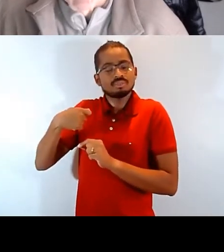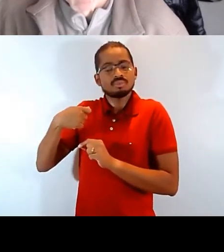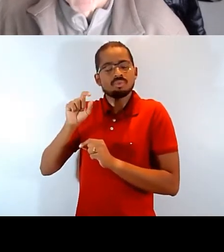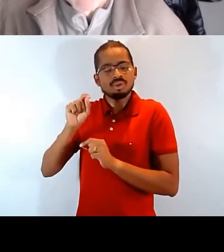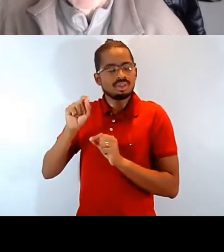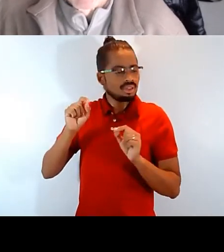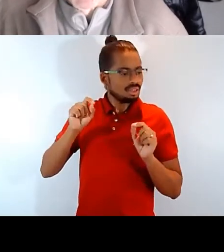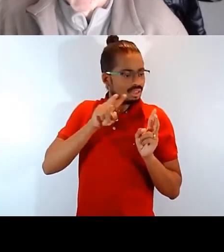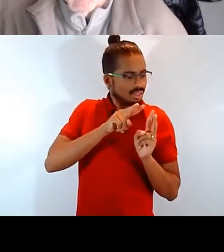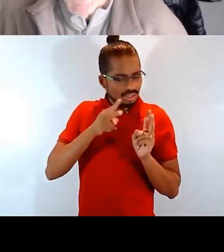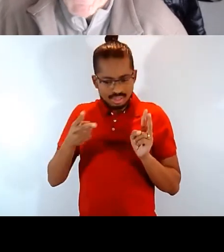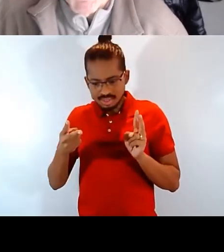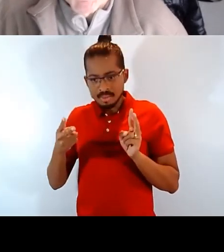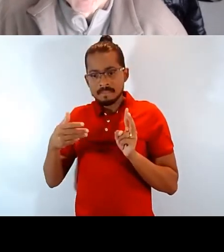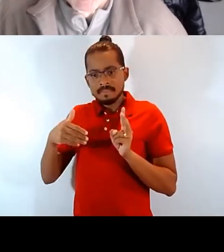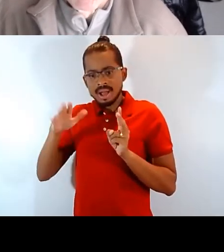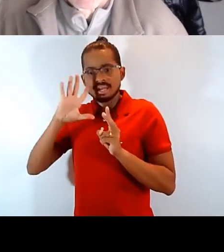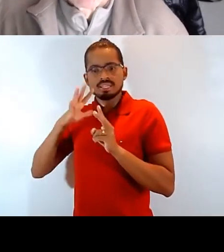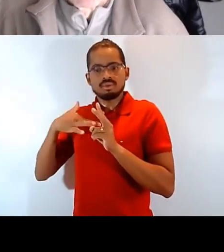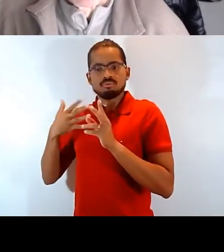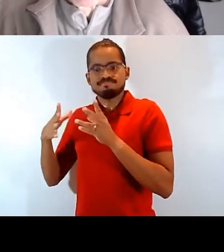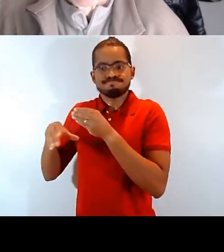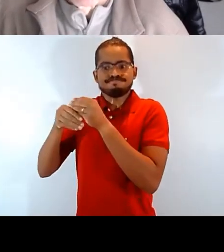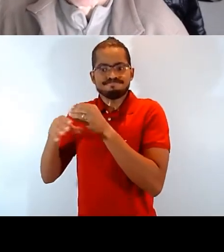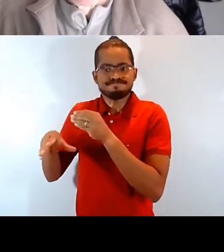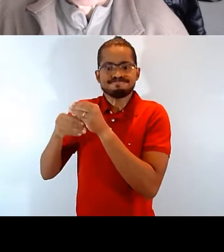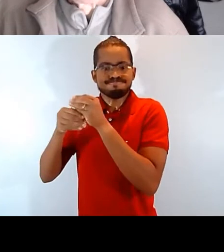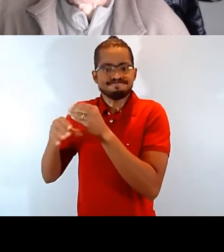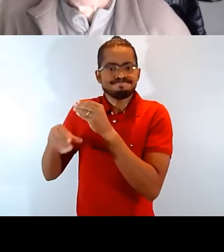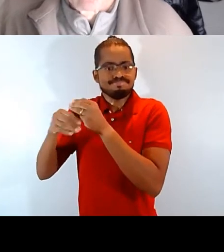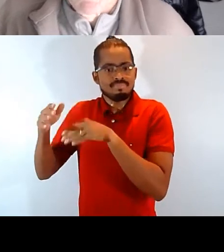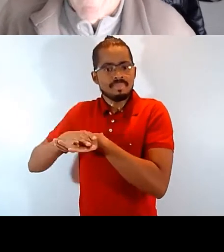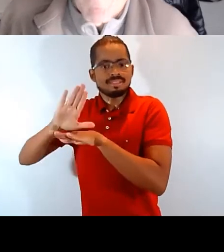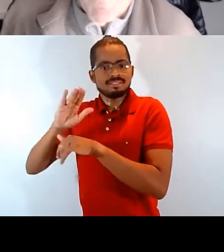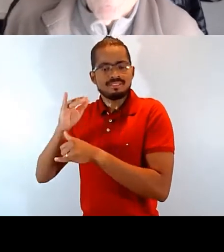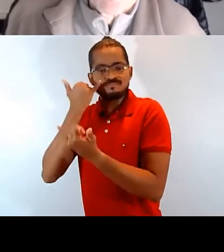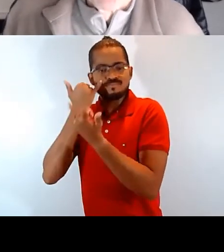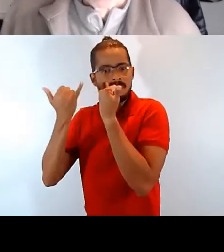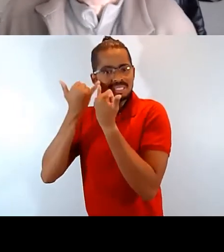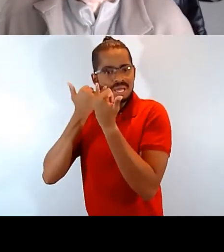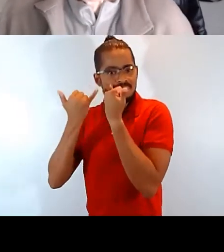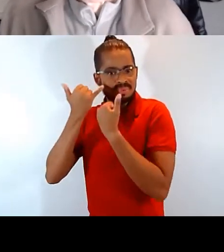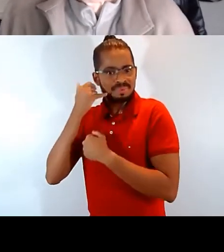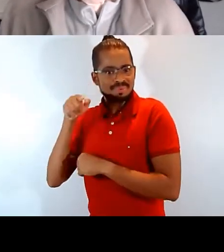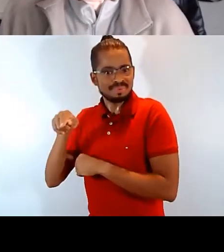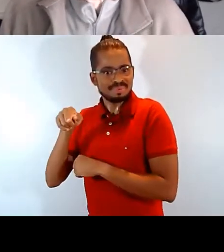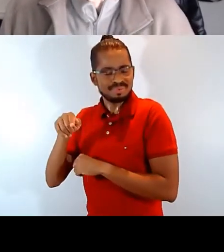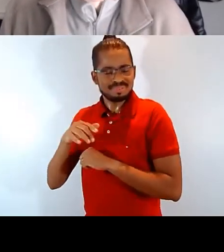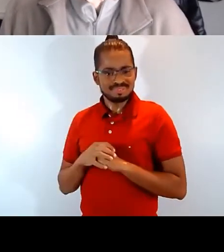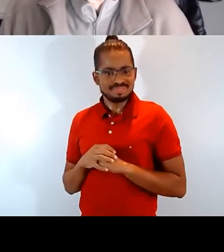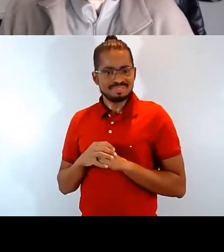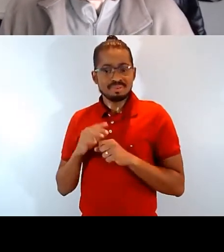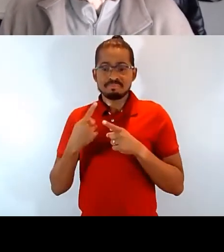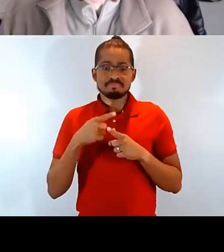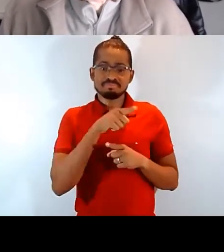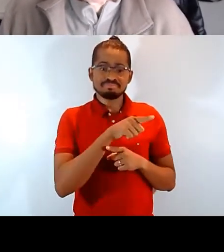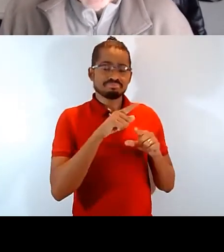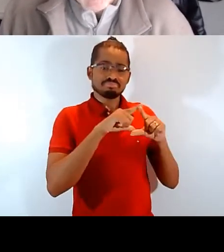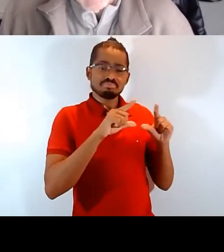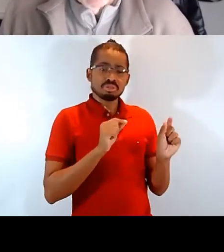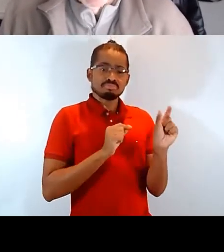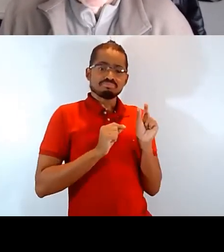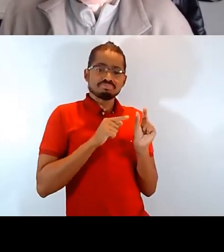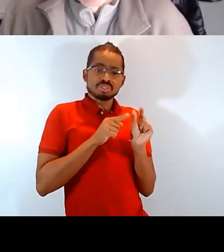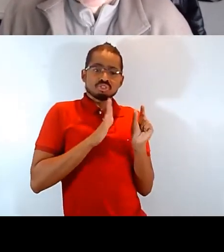types of information that are not necessary? In some other ways, Japanese is far